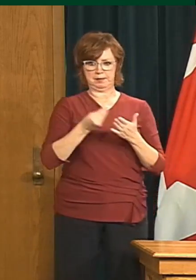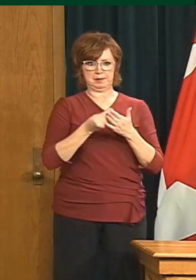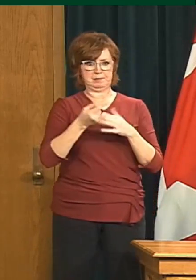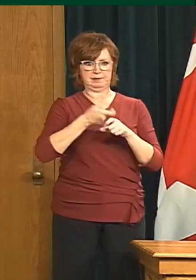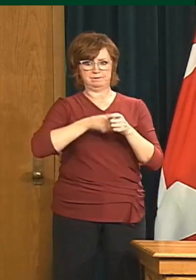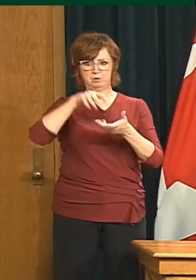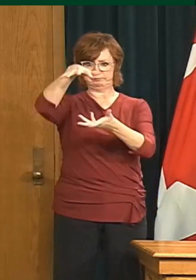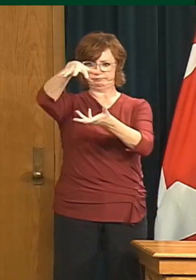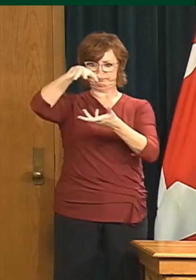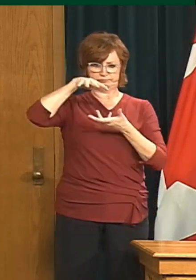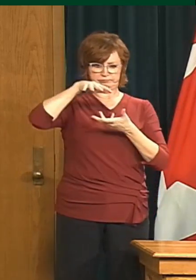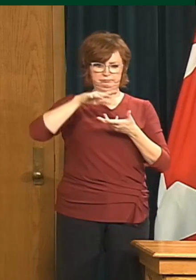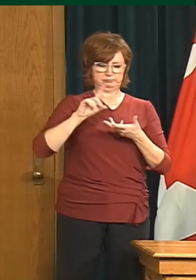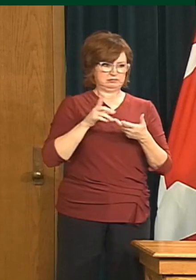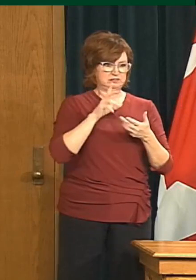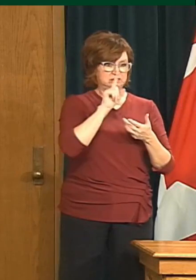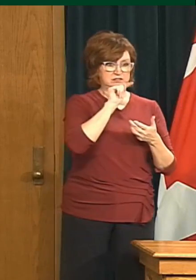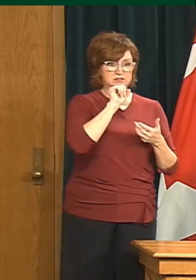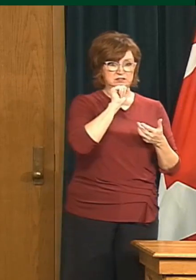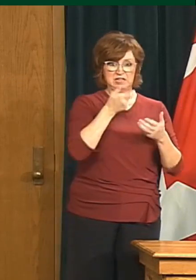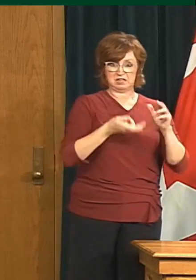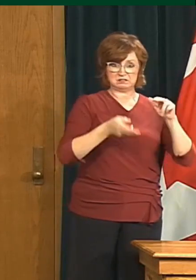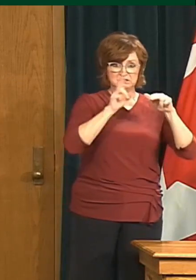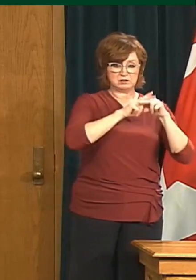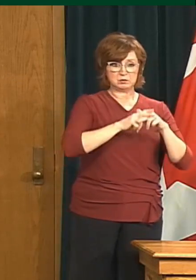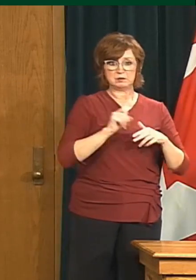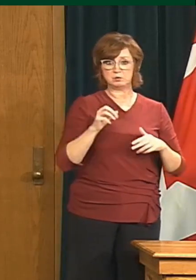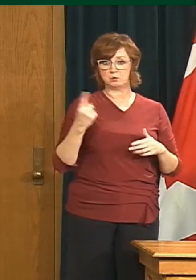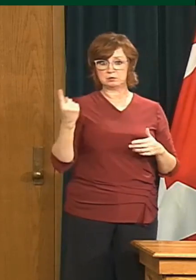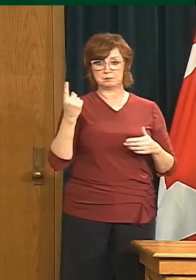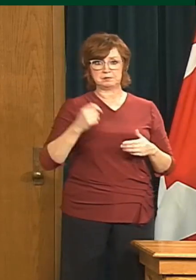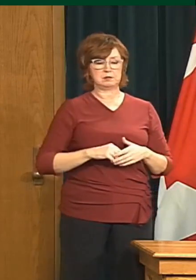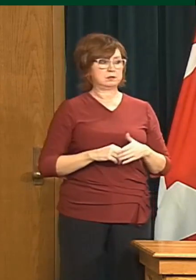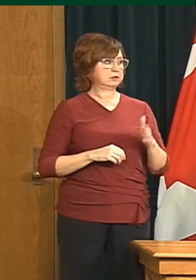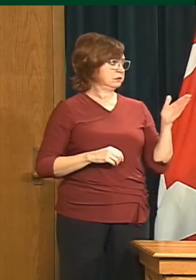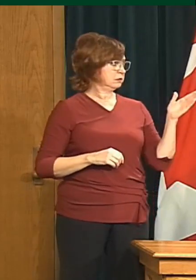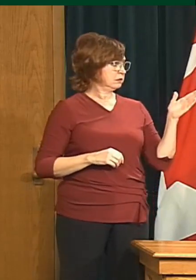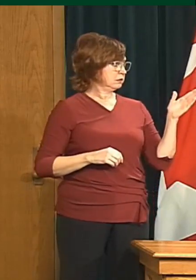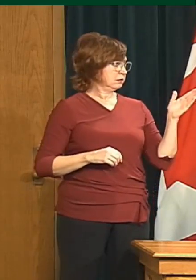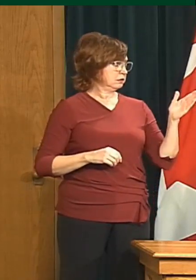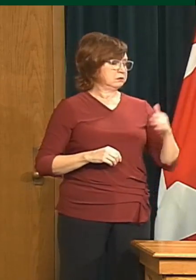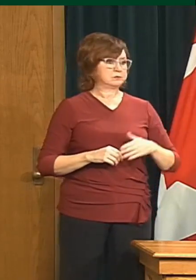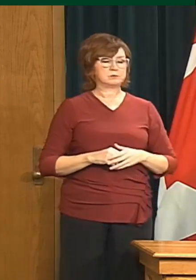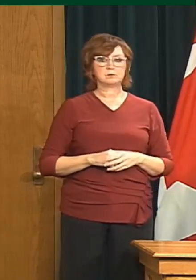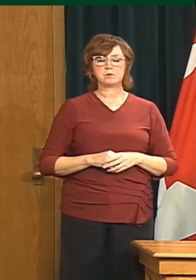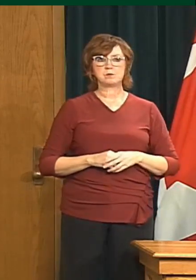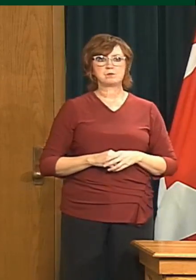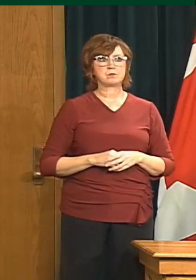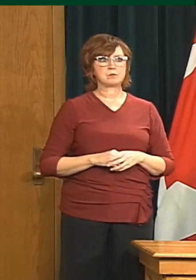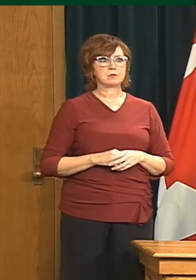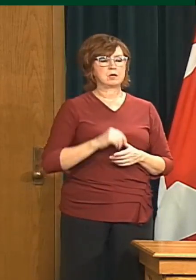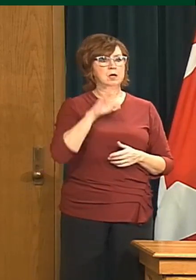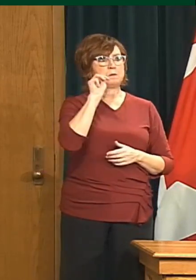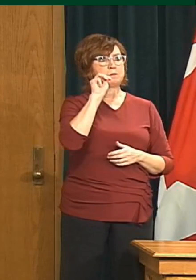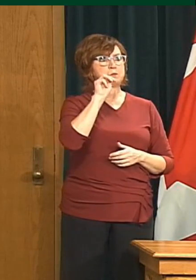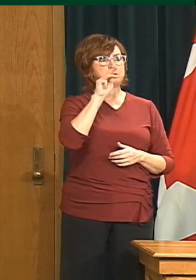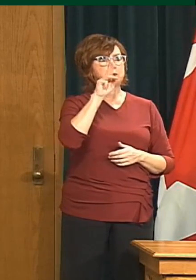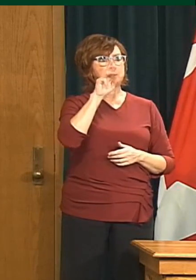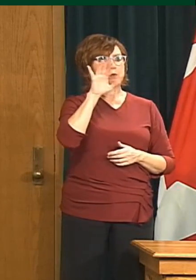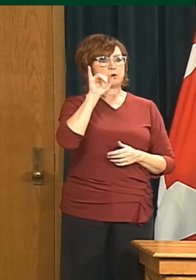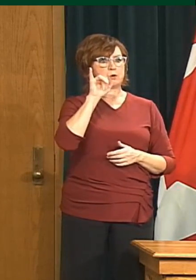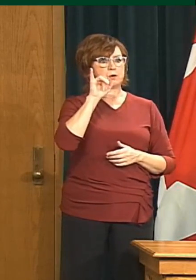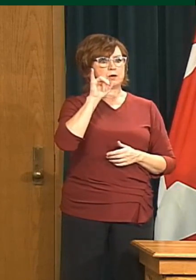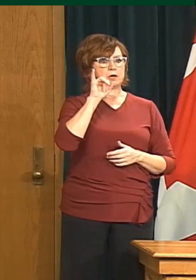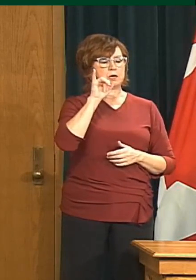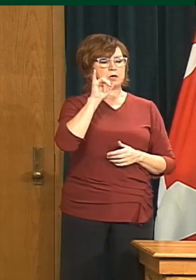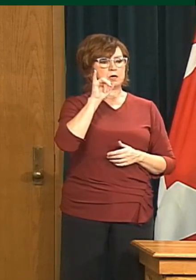to our finances, whether it's tax increases or otherwise. Well, Mary, perhaps you didn't hear, I just said in year, this